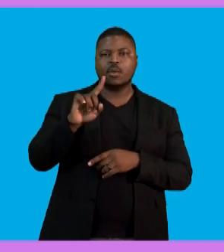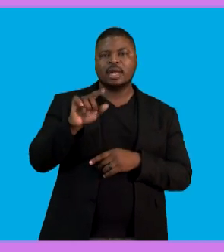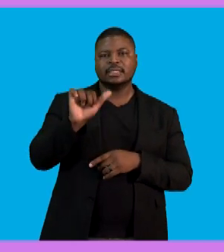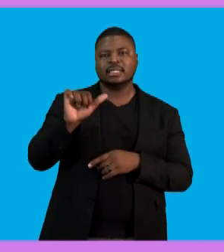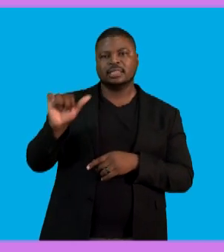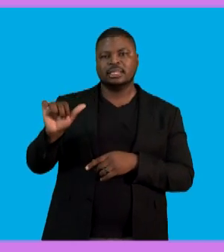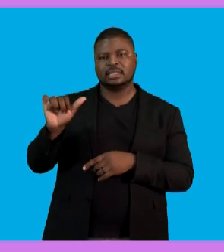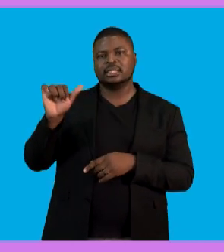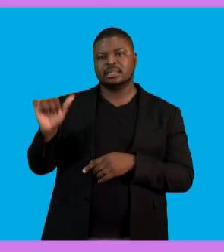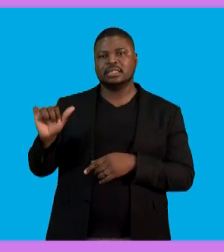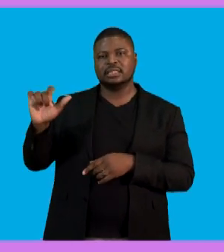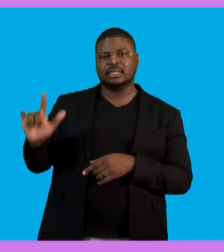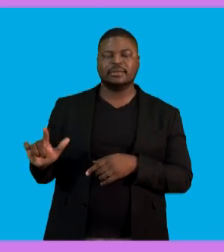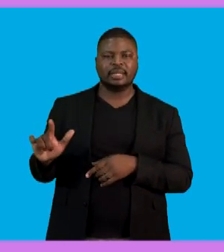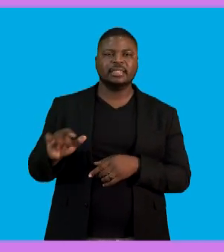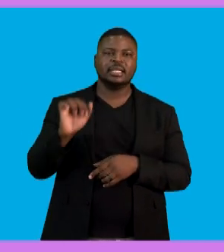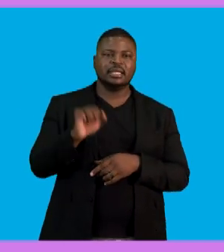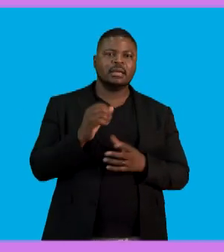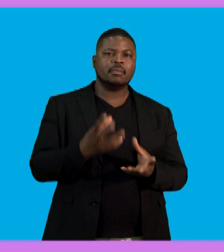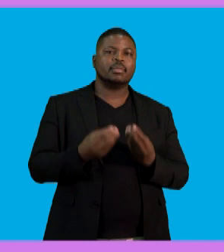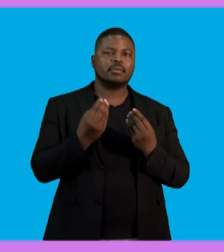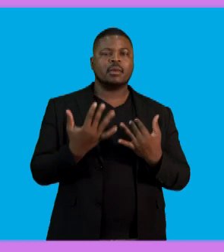0.166667. So when you add it together, it gives you